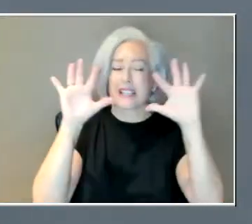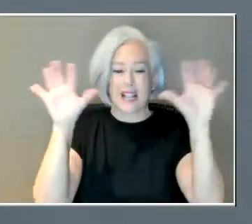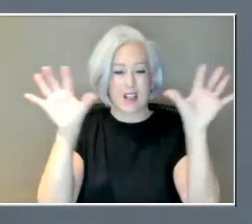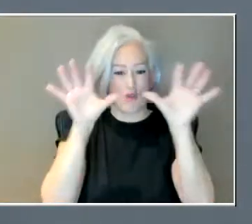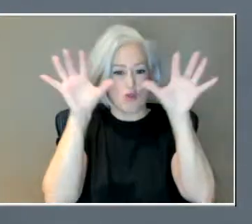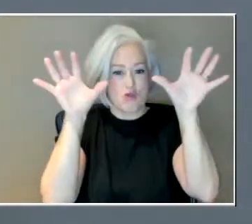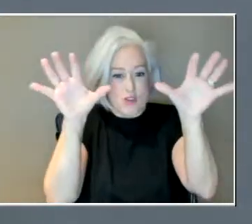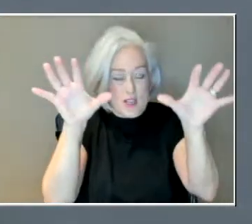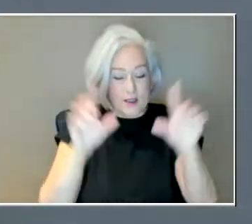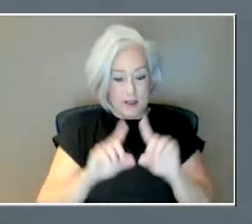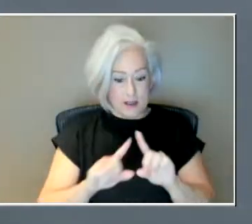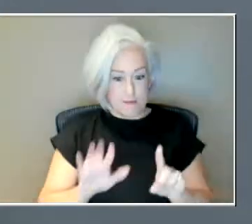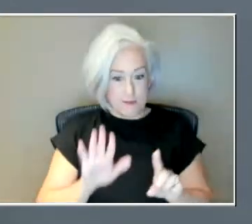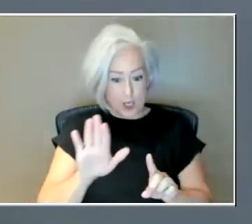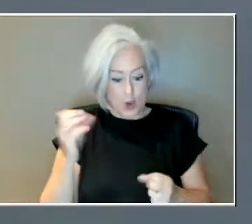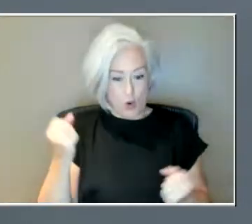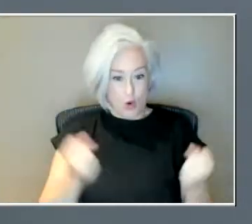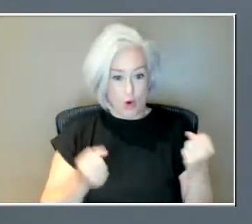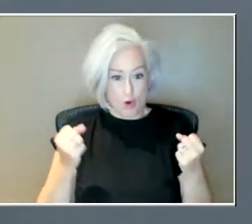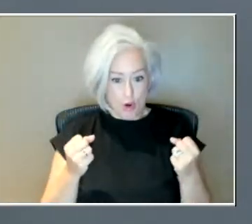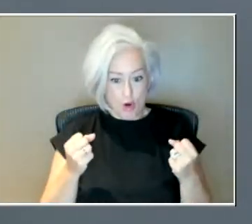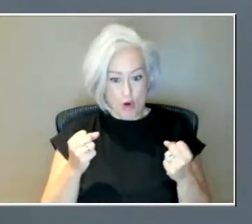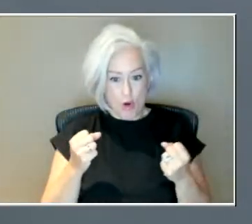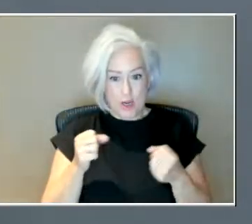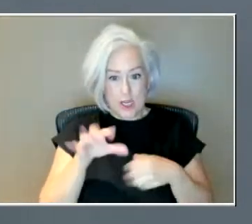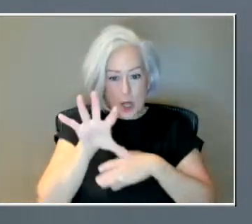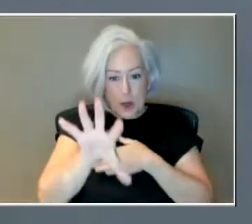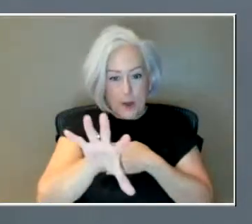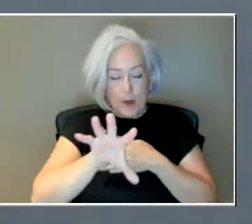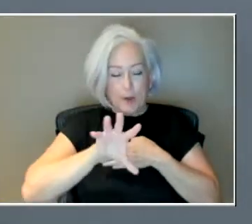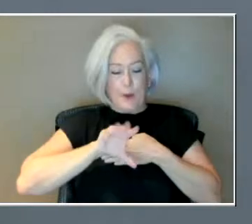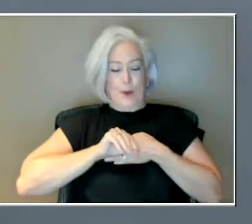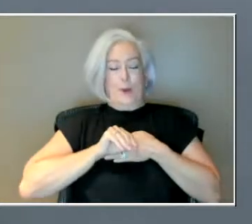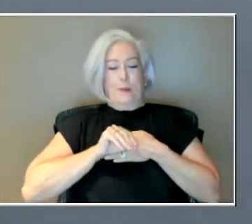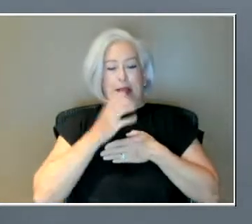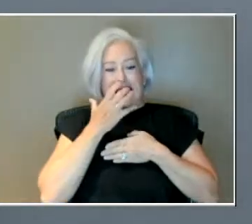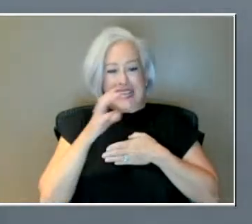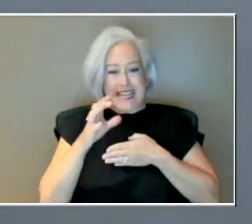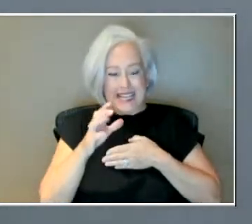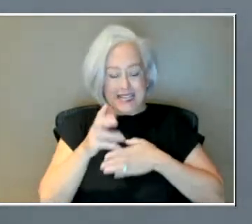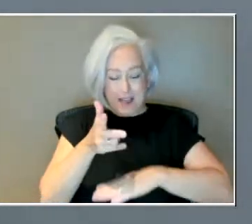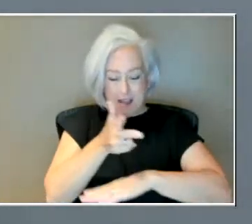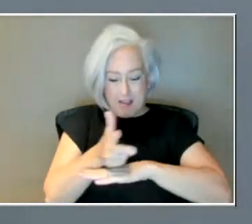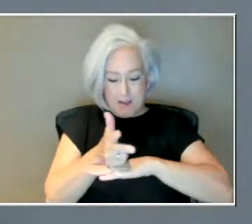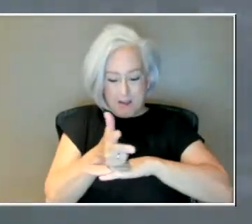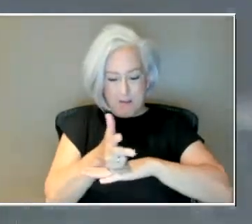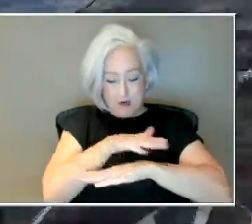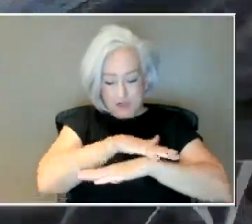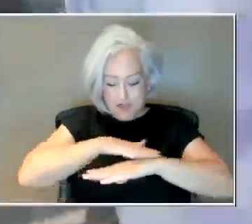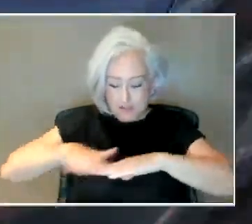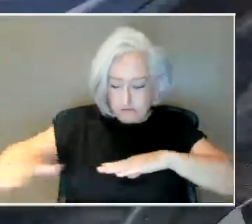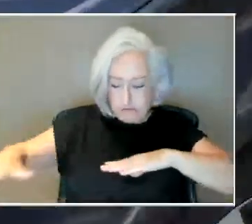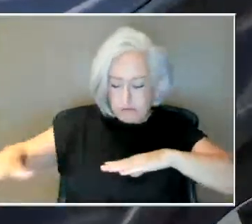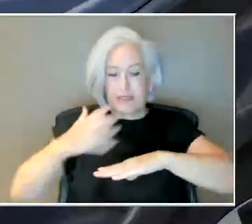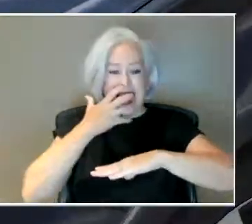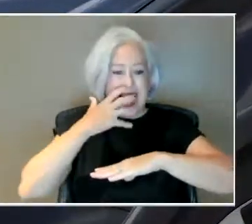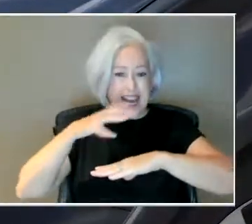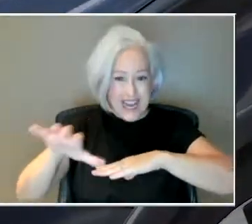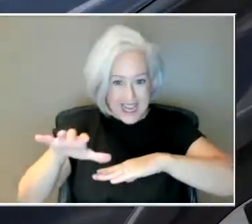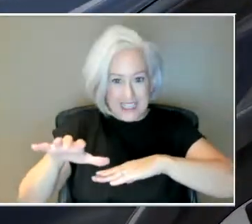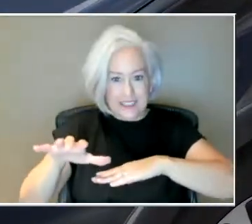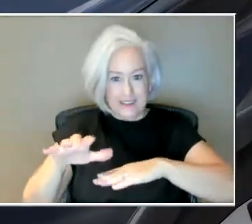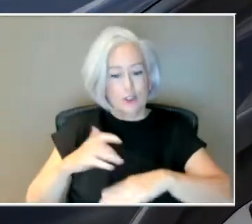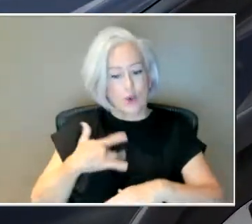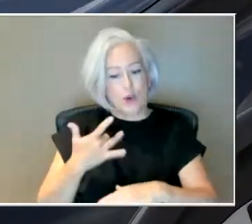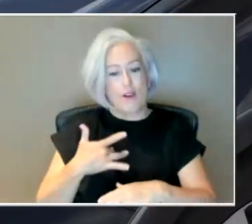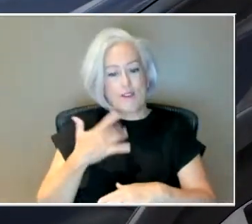vehicle, it's going to hold on to that heat. The asphalt's going to radiate heat. So even though it's 83 degrees, it's going to feel a lot hotter in there. You can already